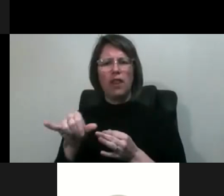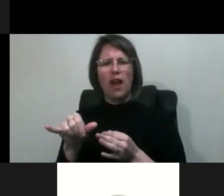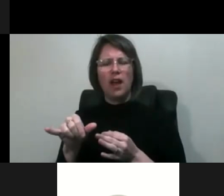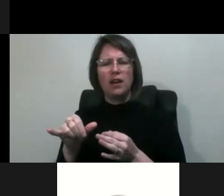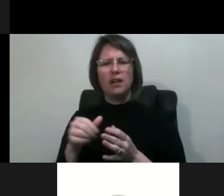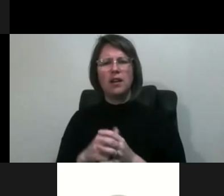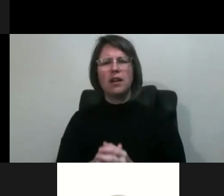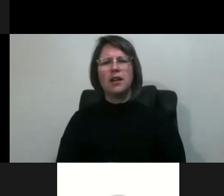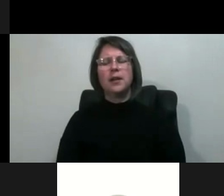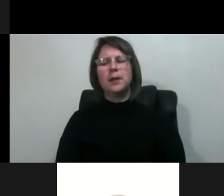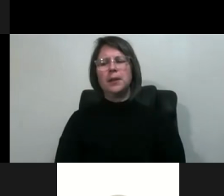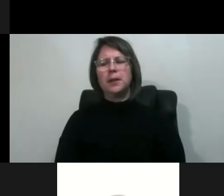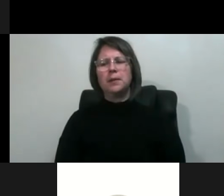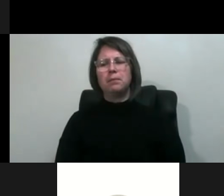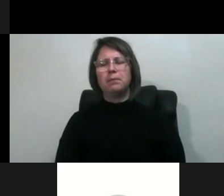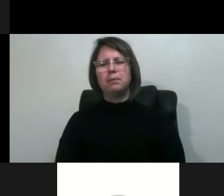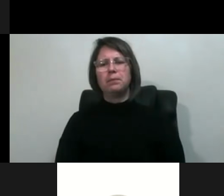service?